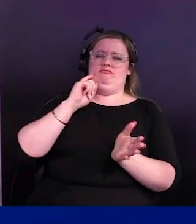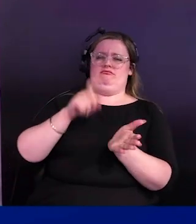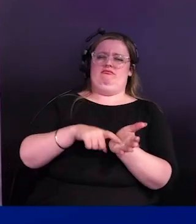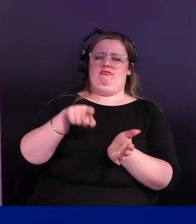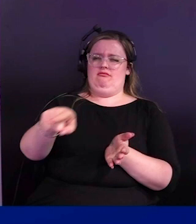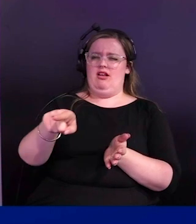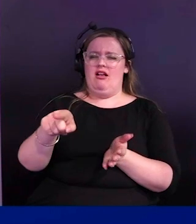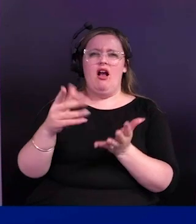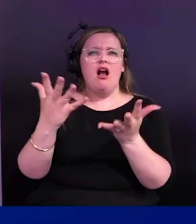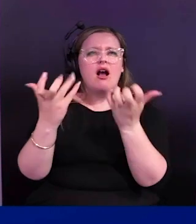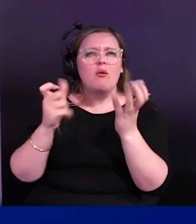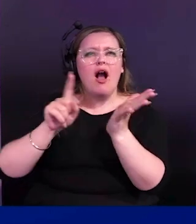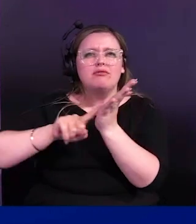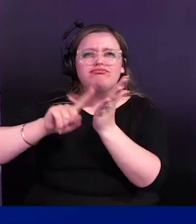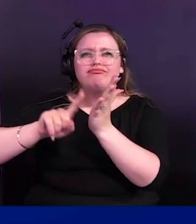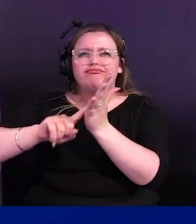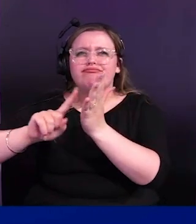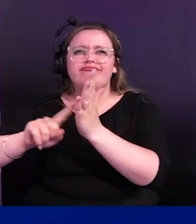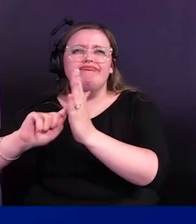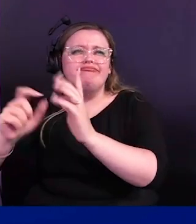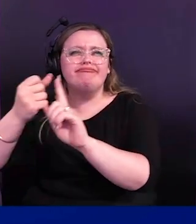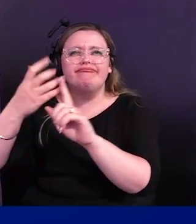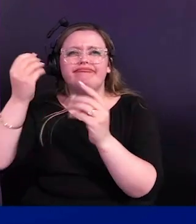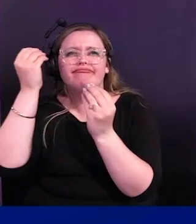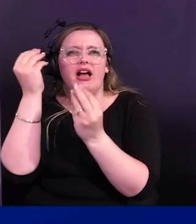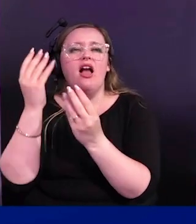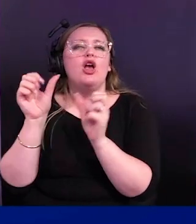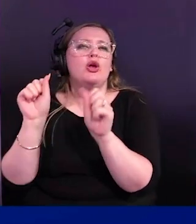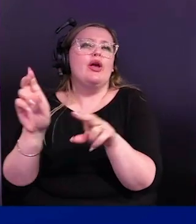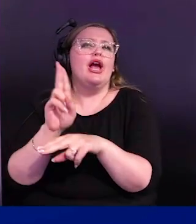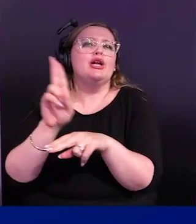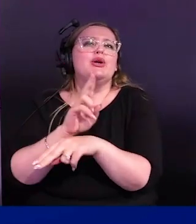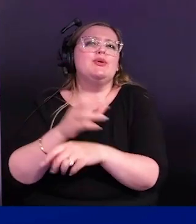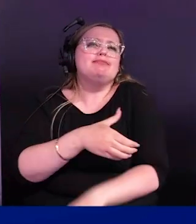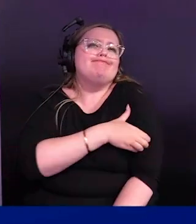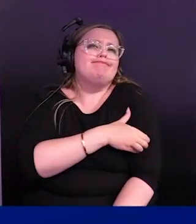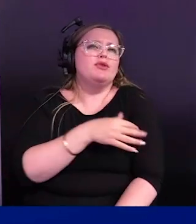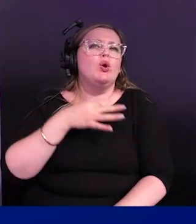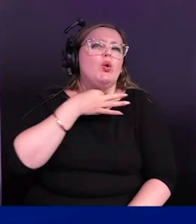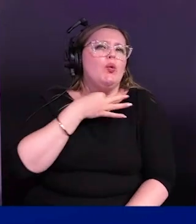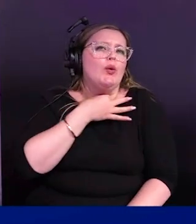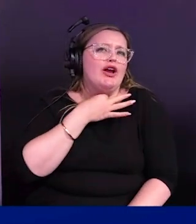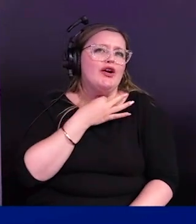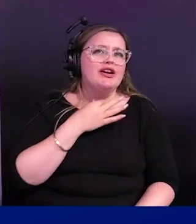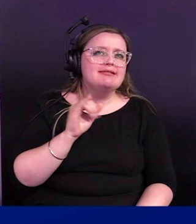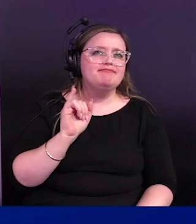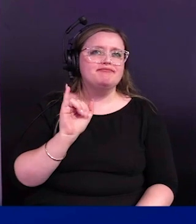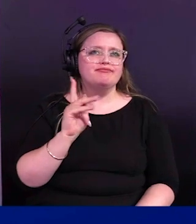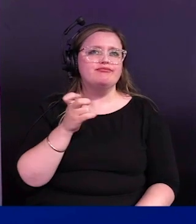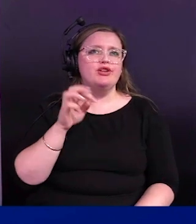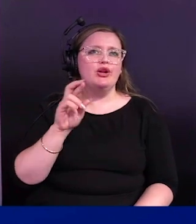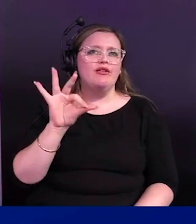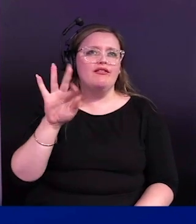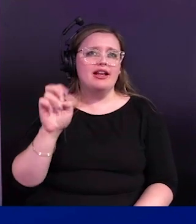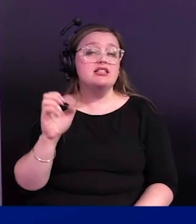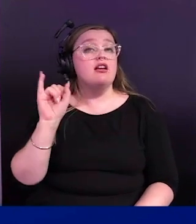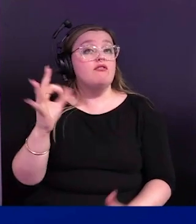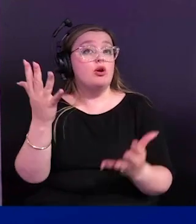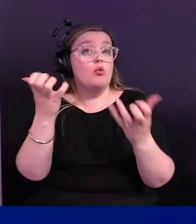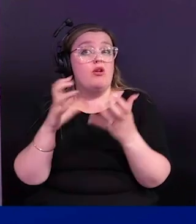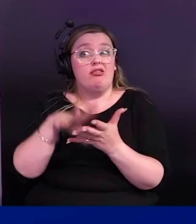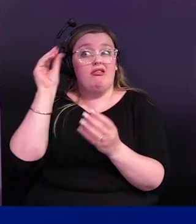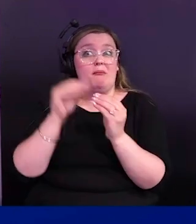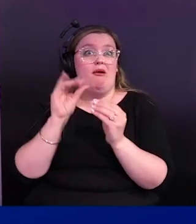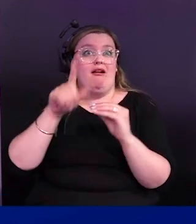do further investigation and analysis using the already powerful query editor interface. And so if we want to learn more about these throttled events, we can simply